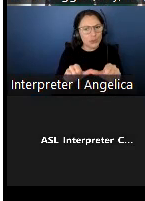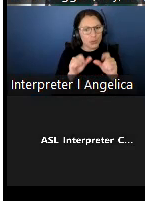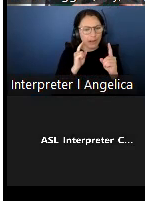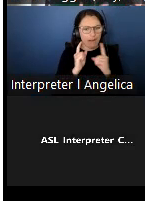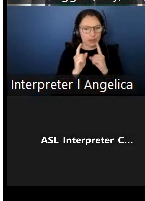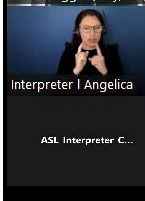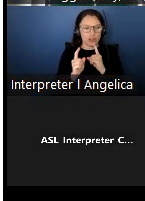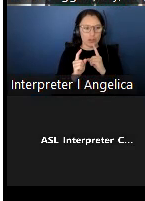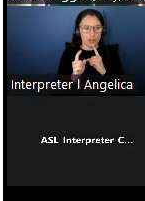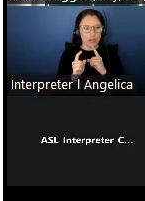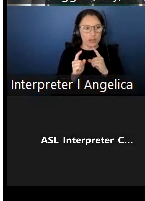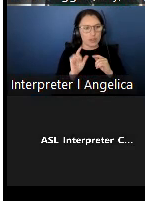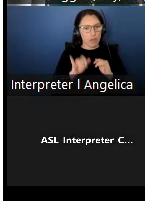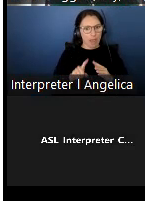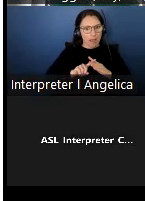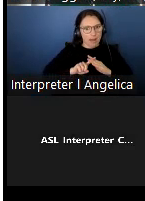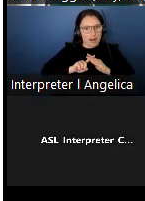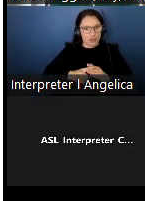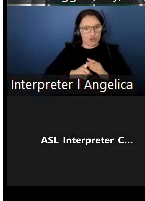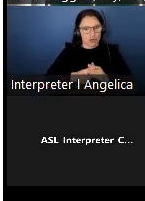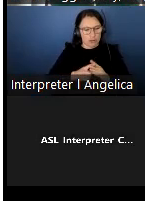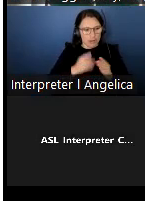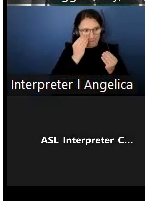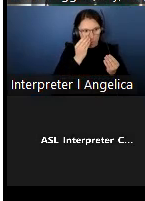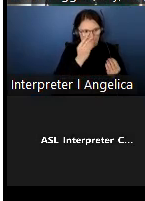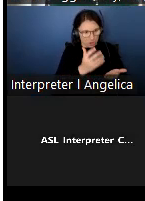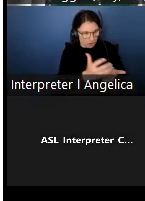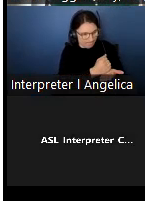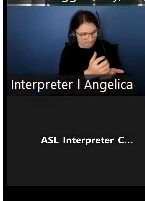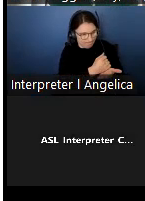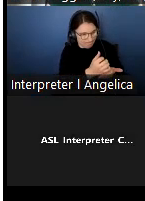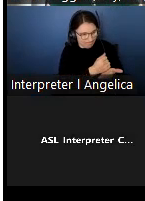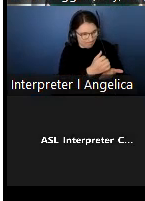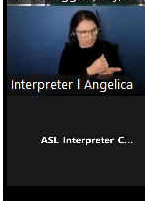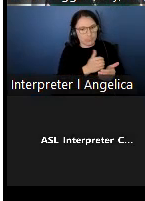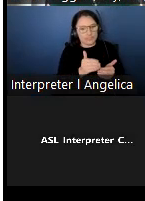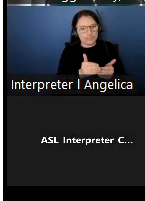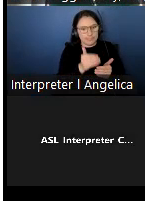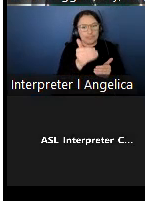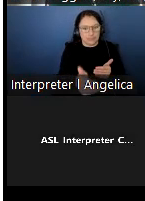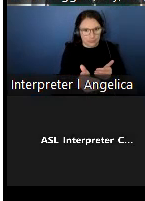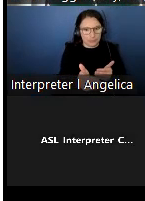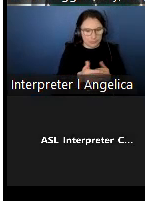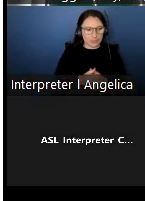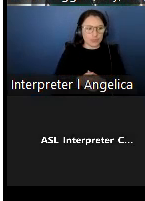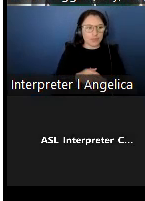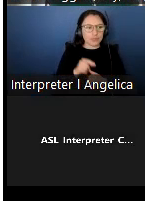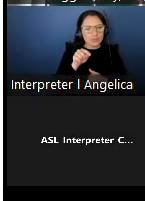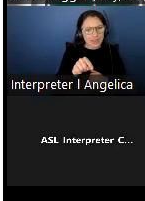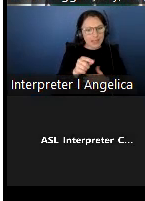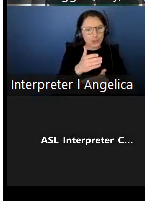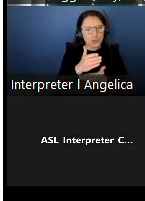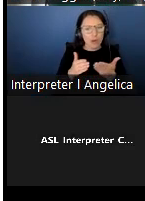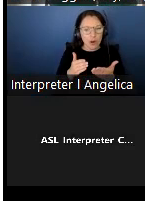means going beyond that initial information gathering. This is another stage where it can be